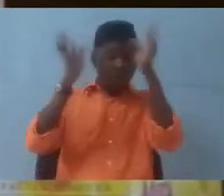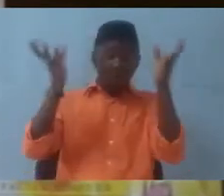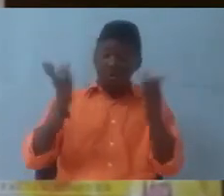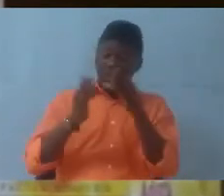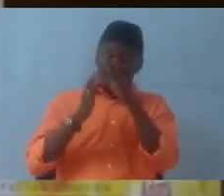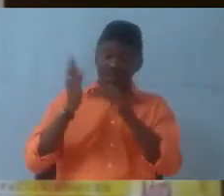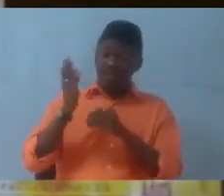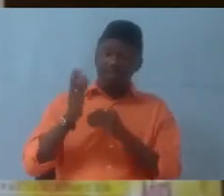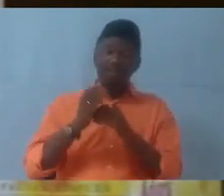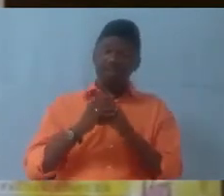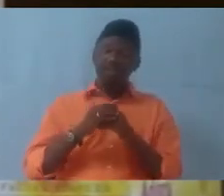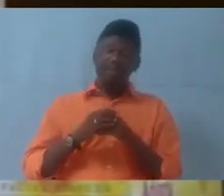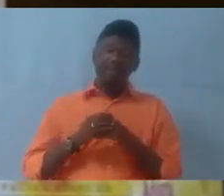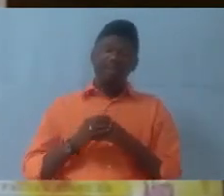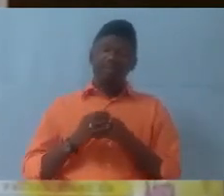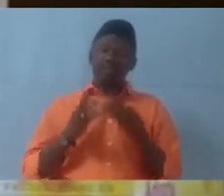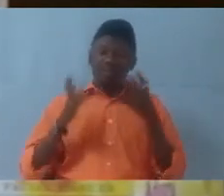with